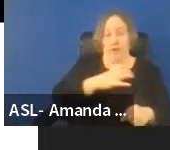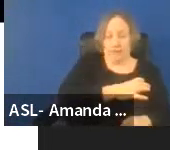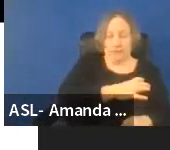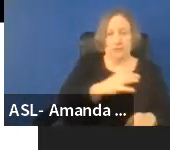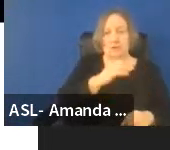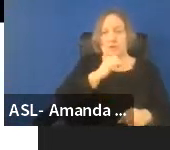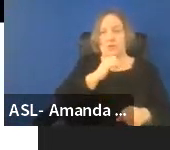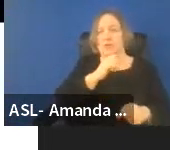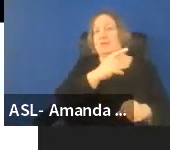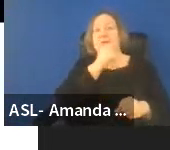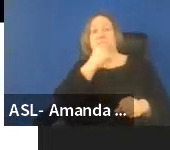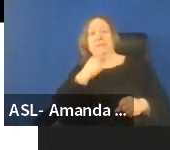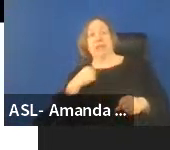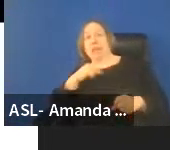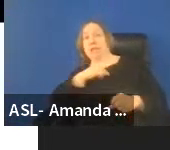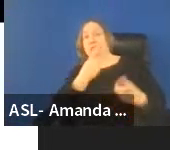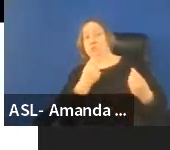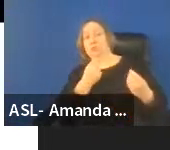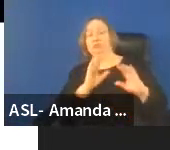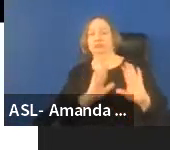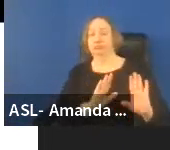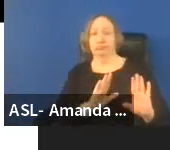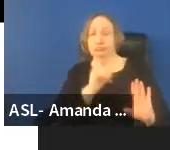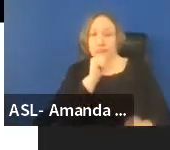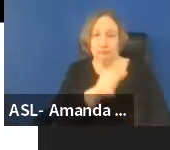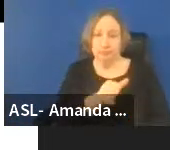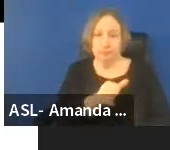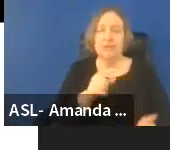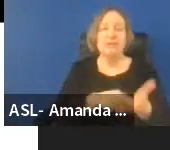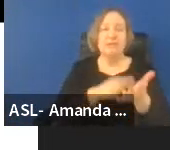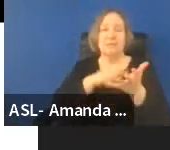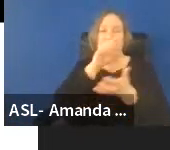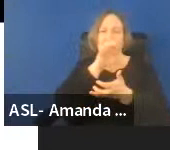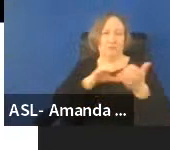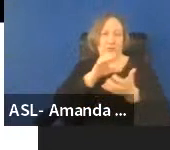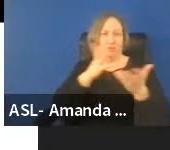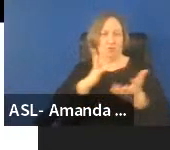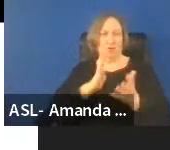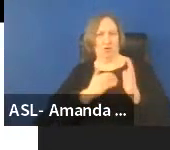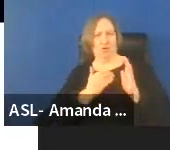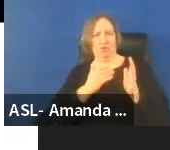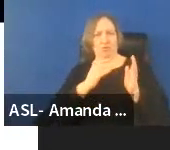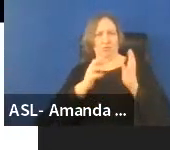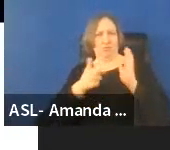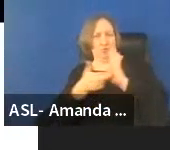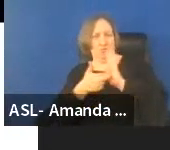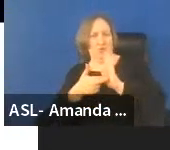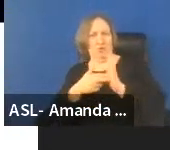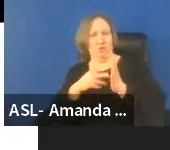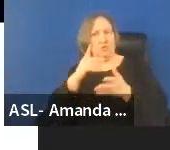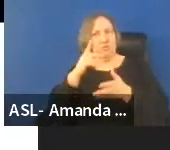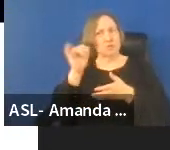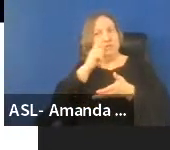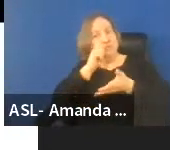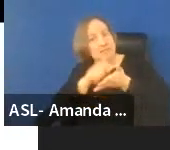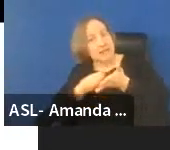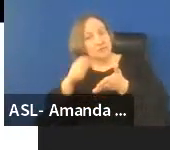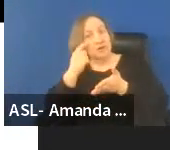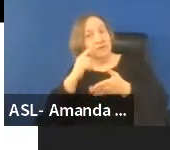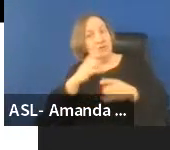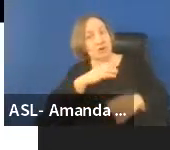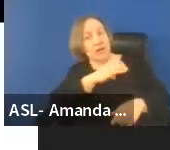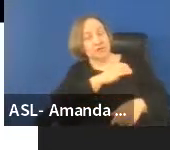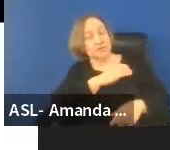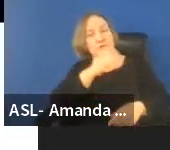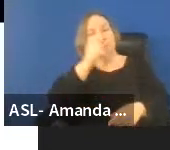take direction from them. Sometimes there is confusion about the role of the Council Clerk being a secretary for the Council, but